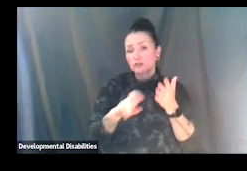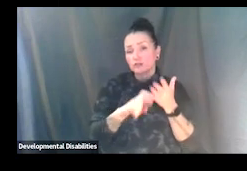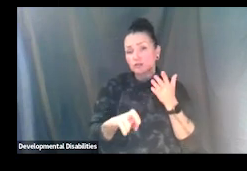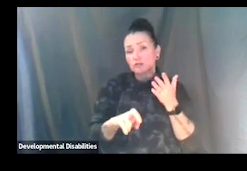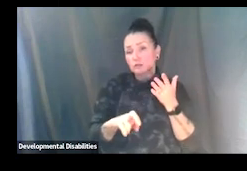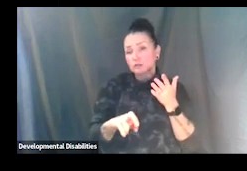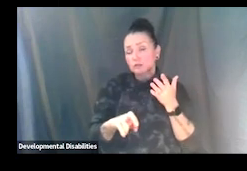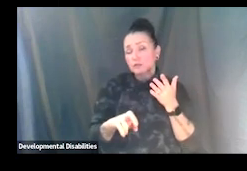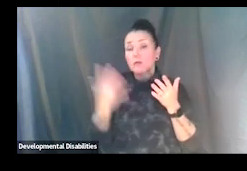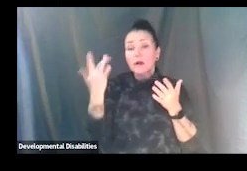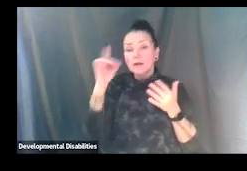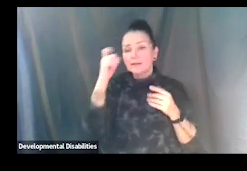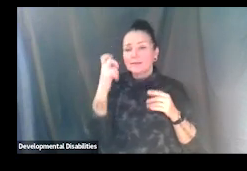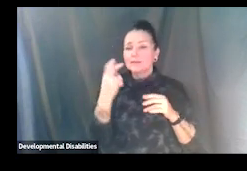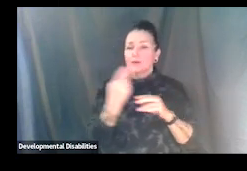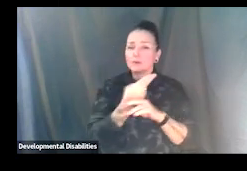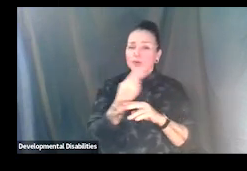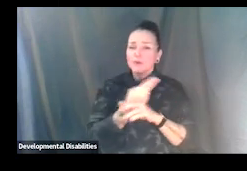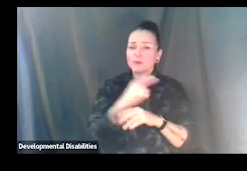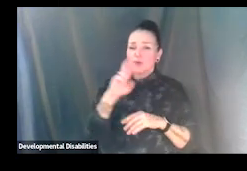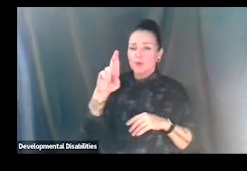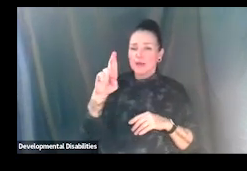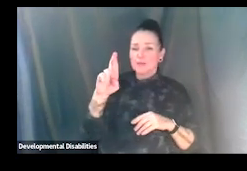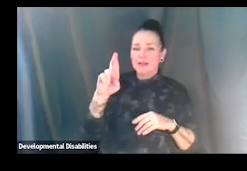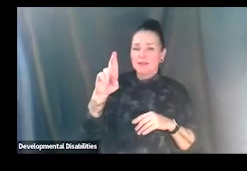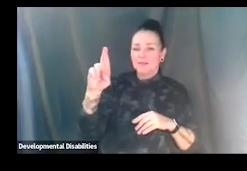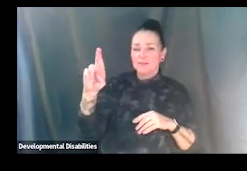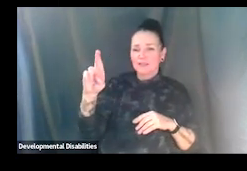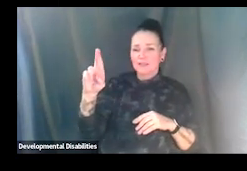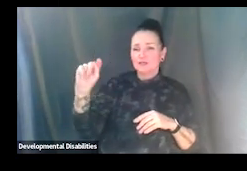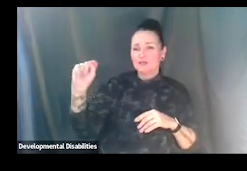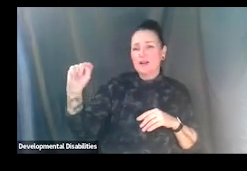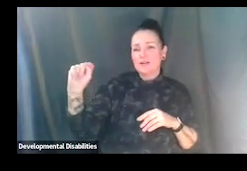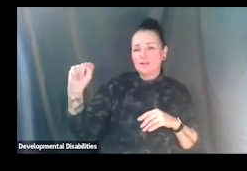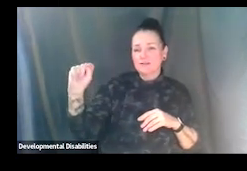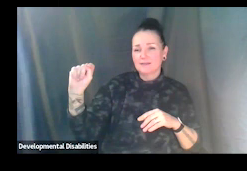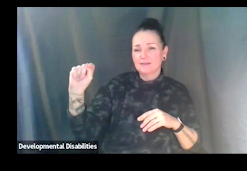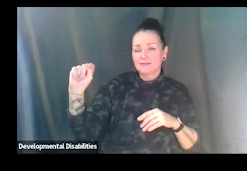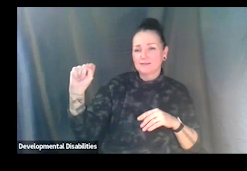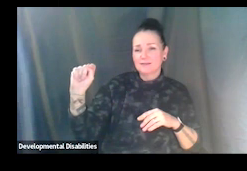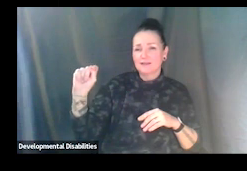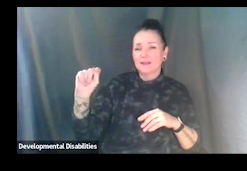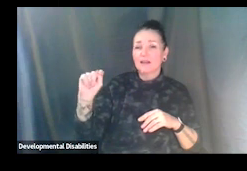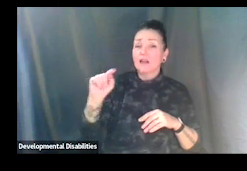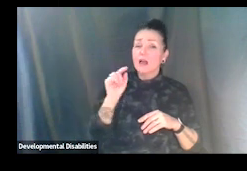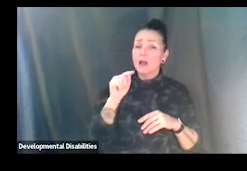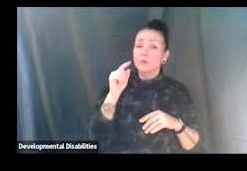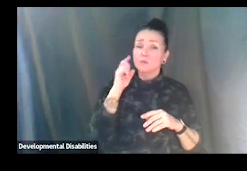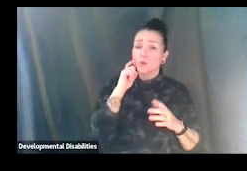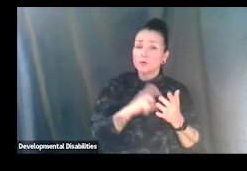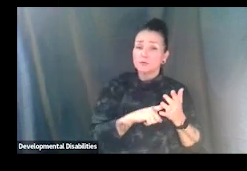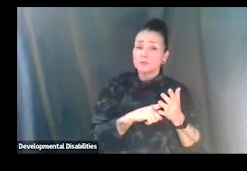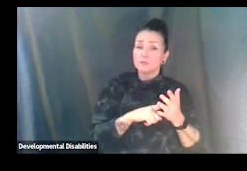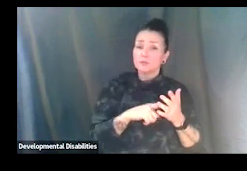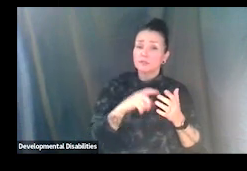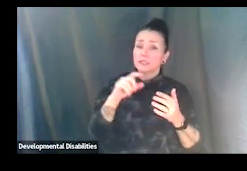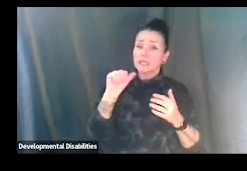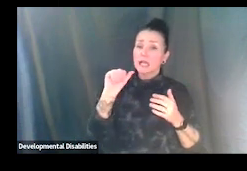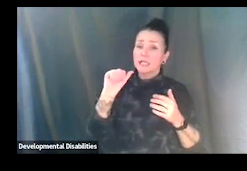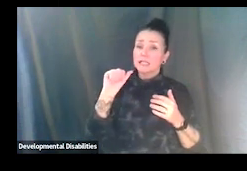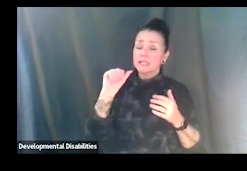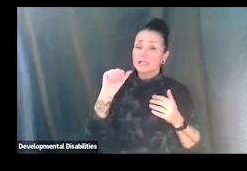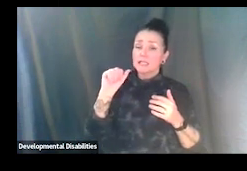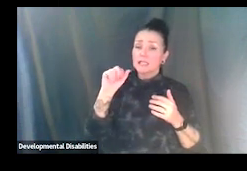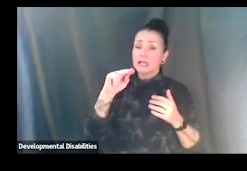lorazepam, olanzapine, and risperidone have all been shown to be better than placebo for reducing impulsive aggressive behavior. And in the United